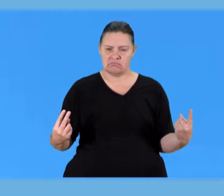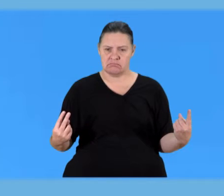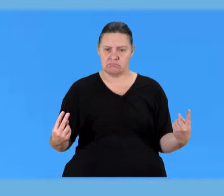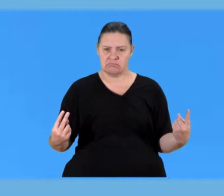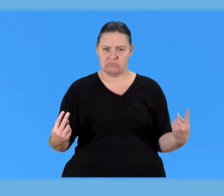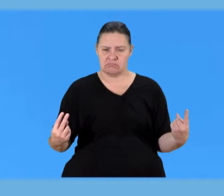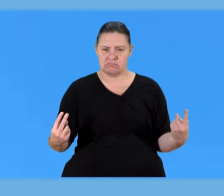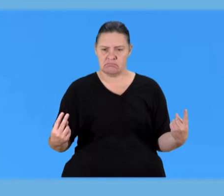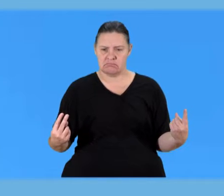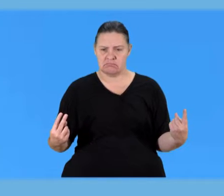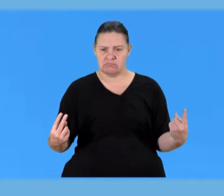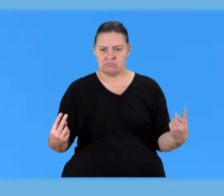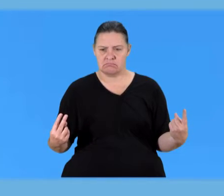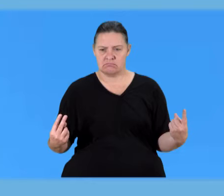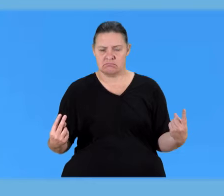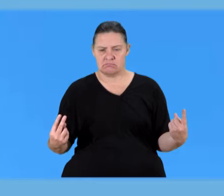Mg